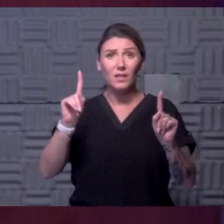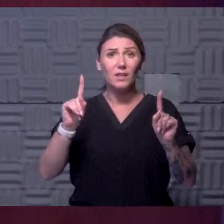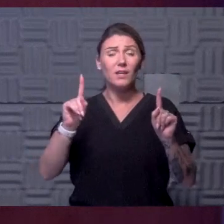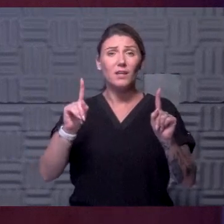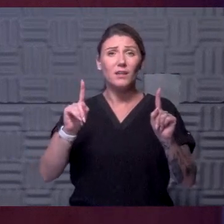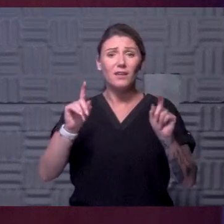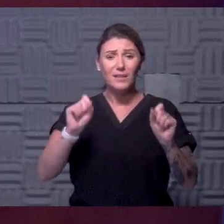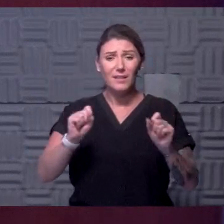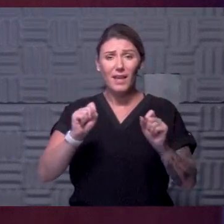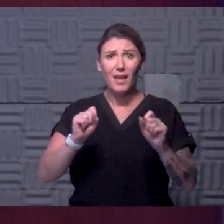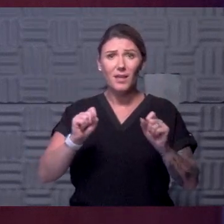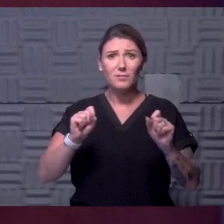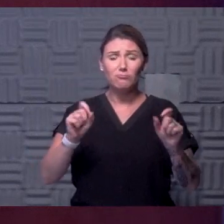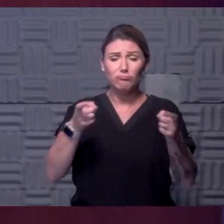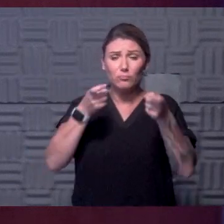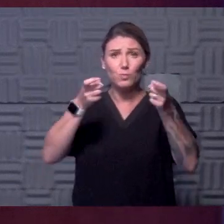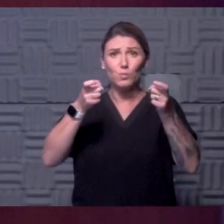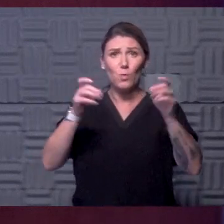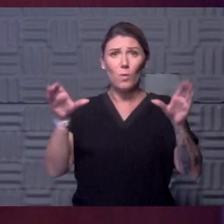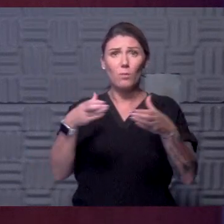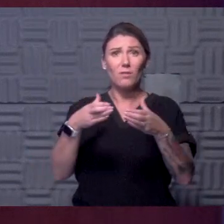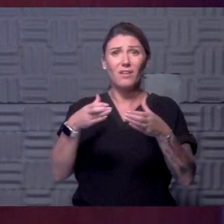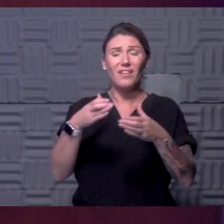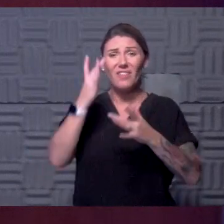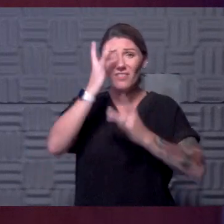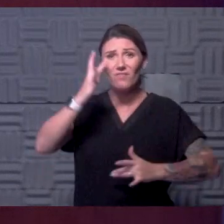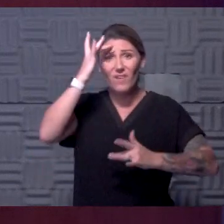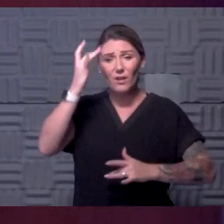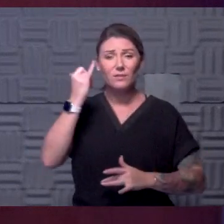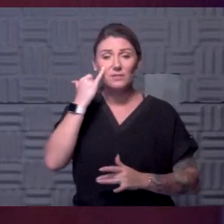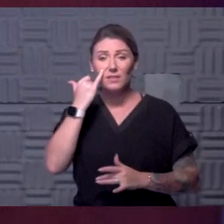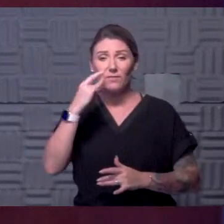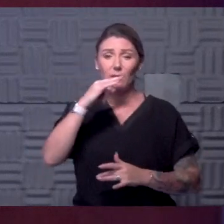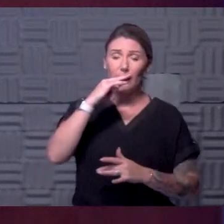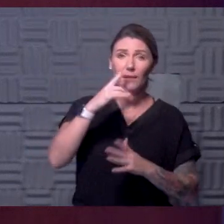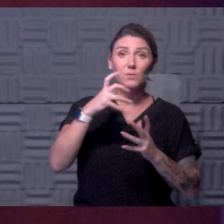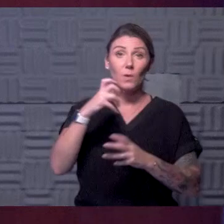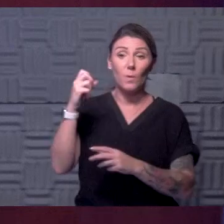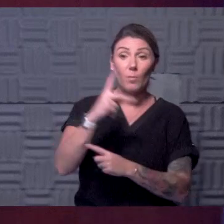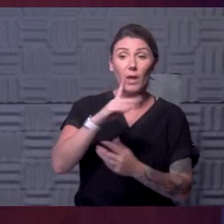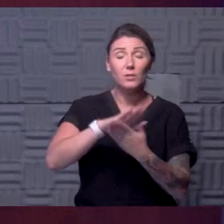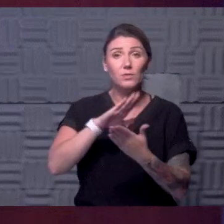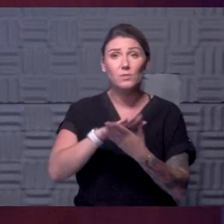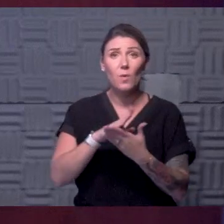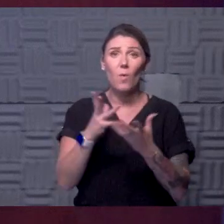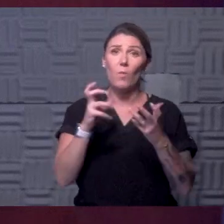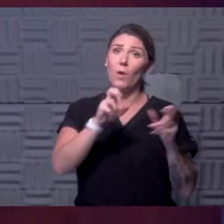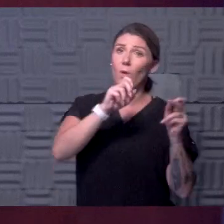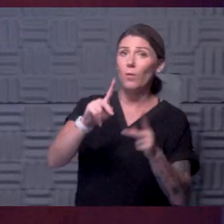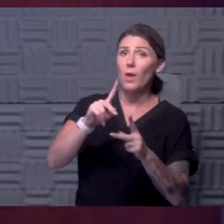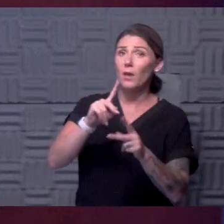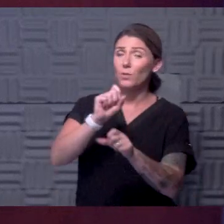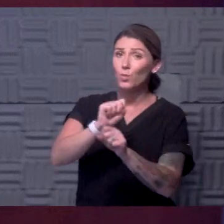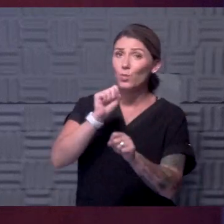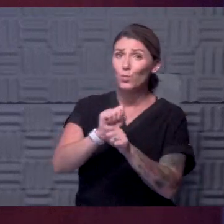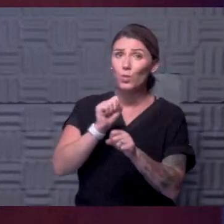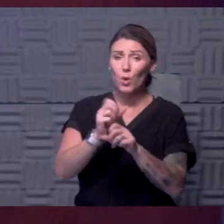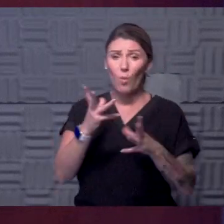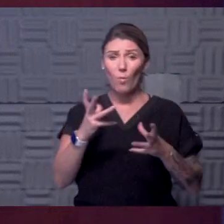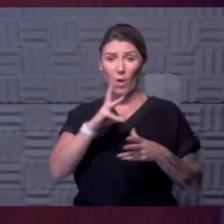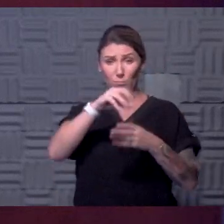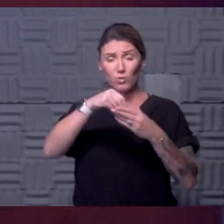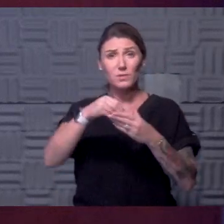under control. So if people want their kids back in school, they want to be able to go to work, they want to be able to participate in sports,